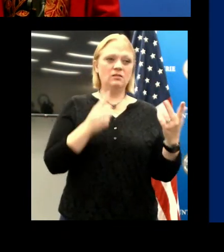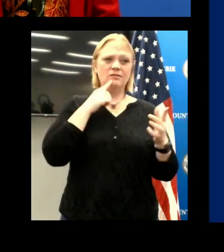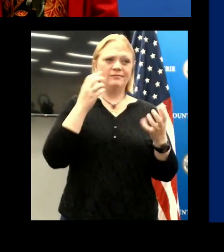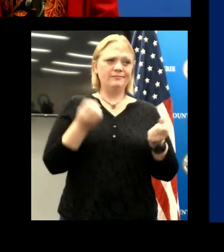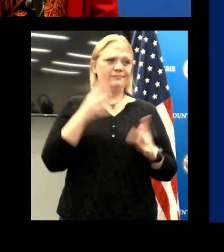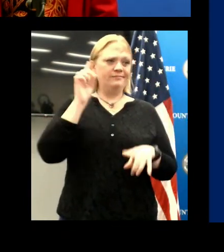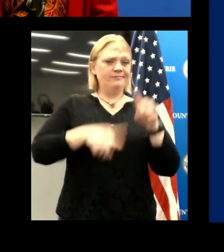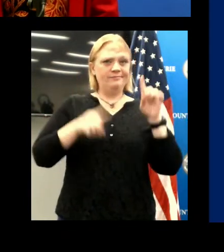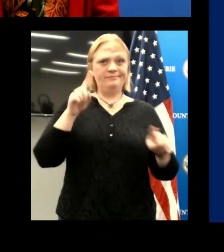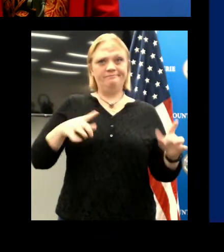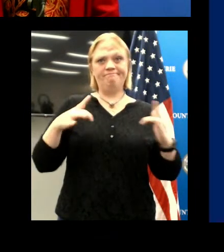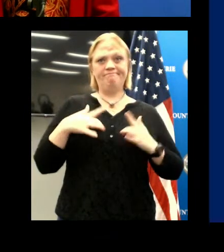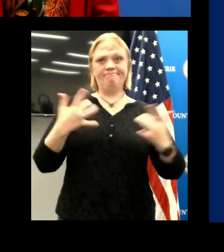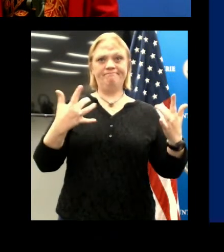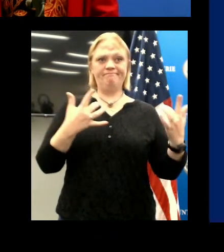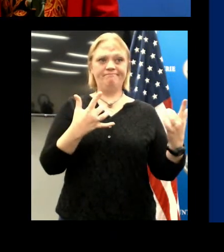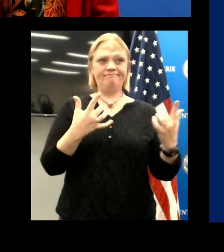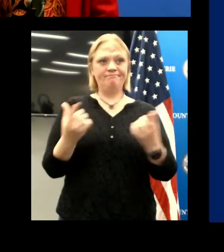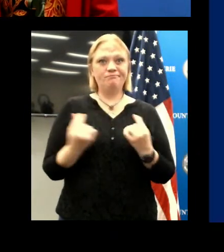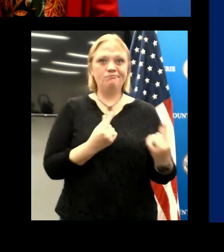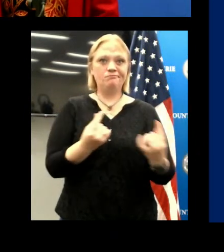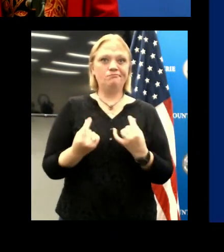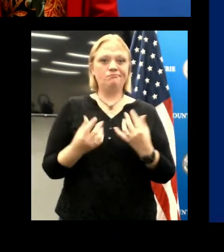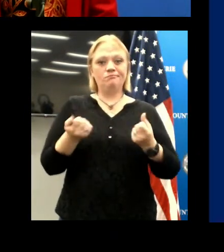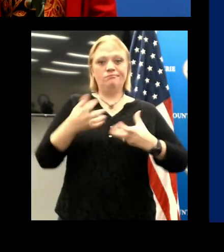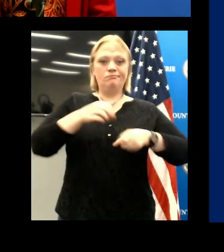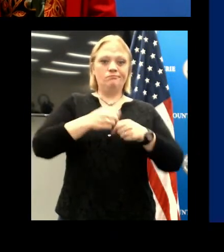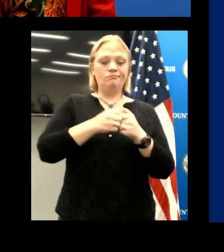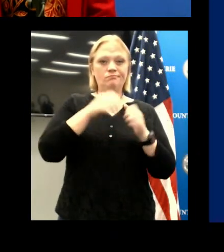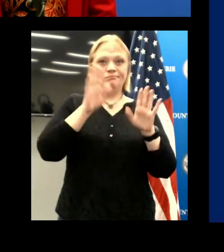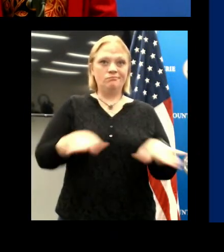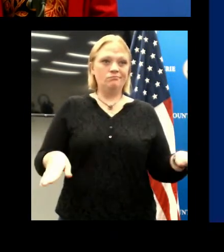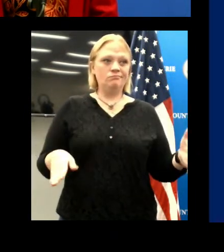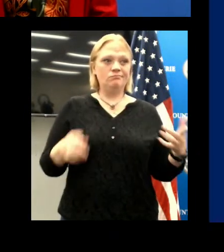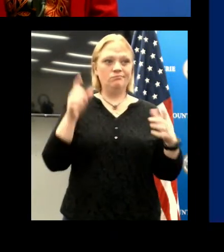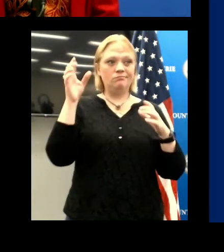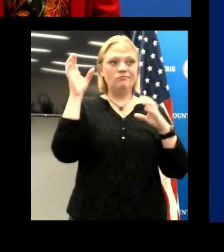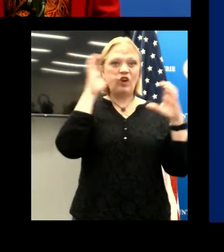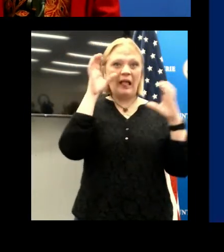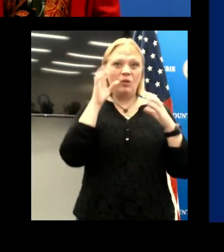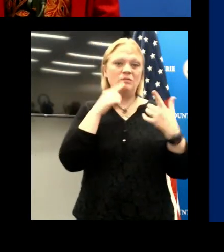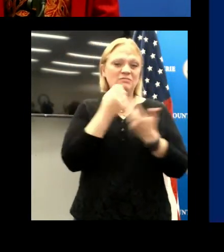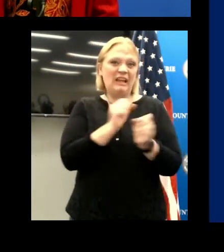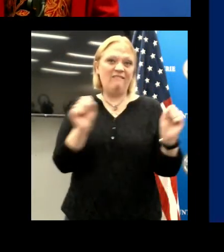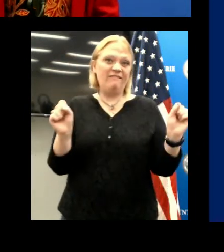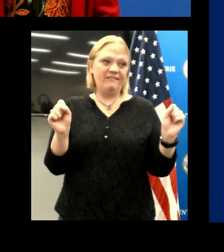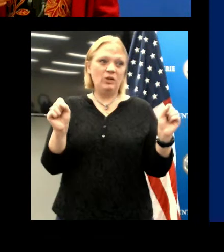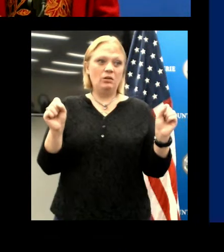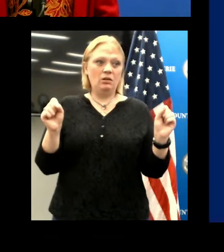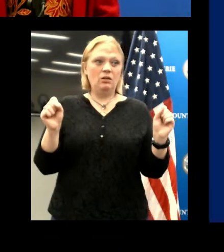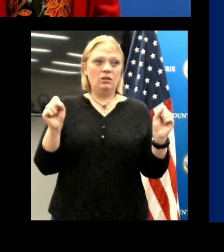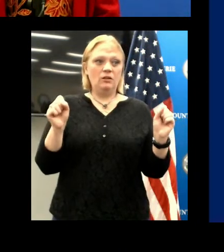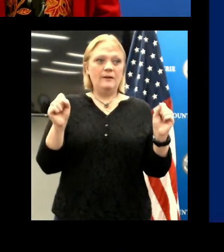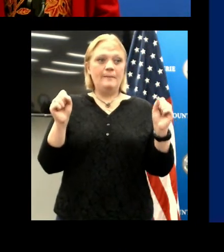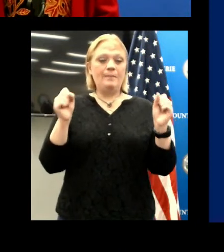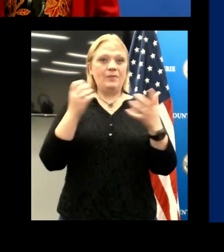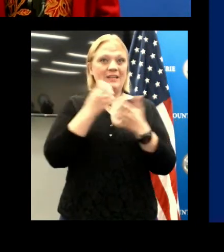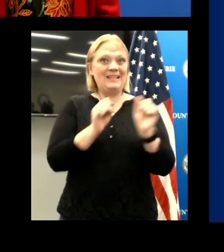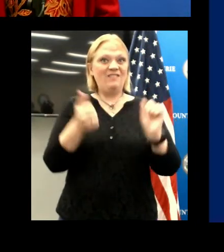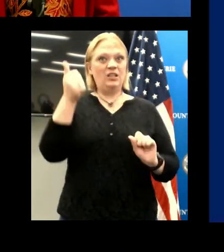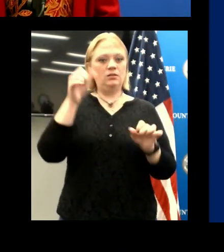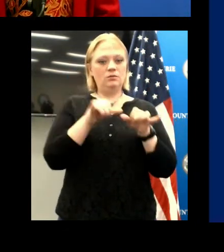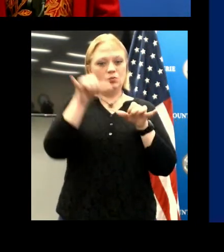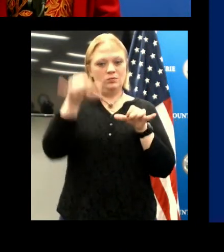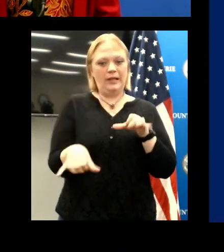different activities that you can engage in with your kids for Halloween that are safe. The safest is,